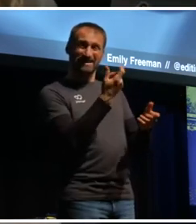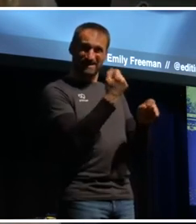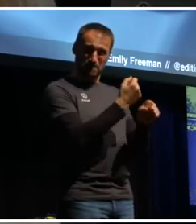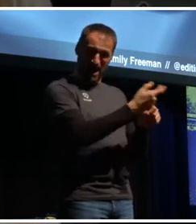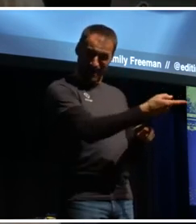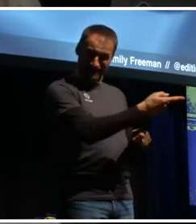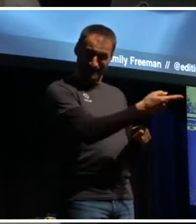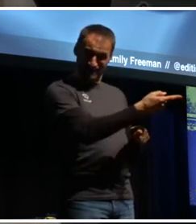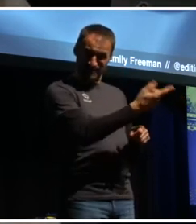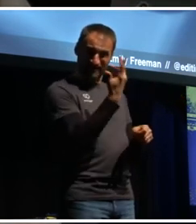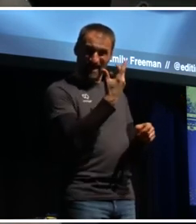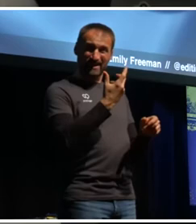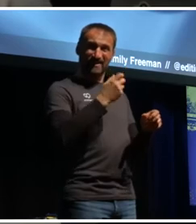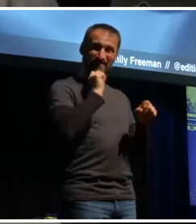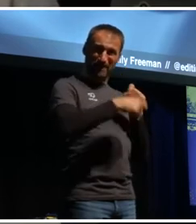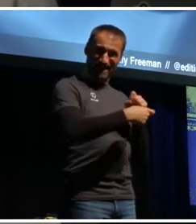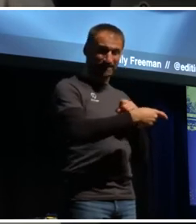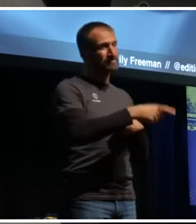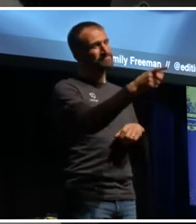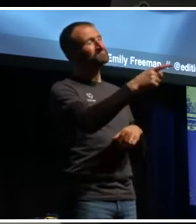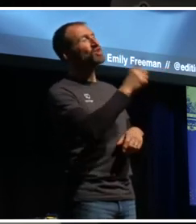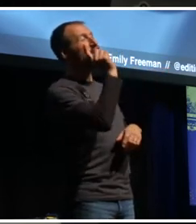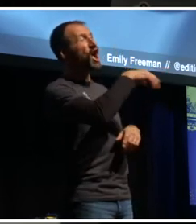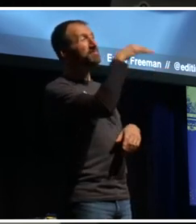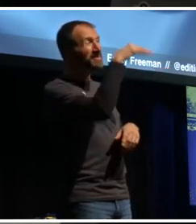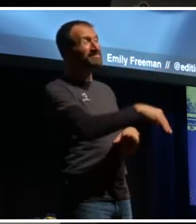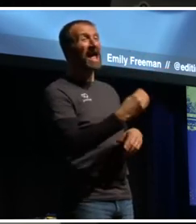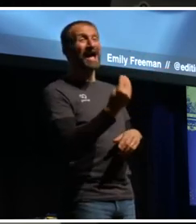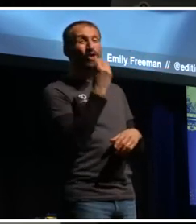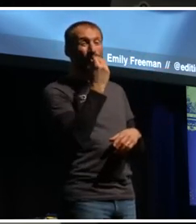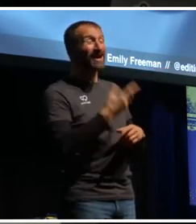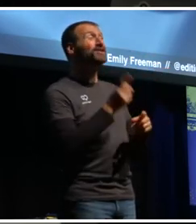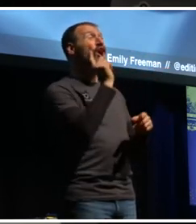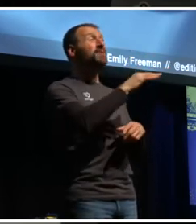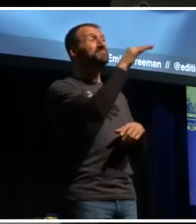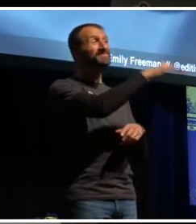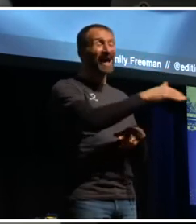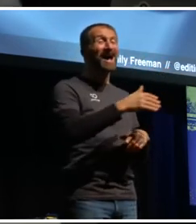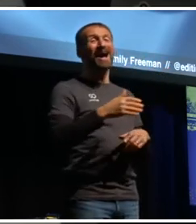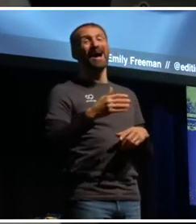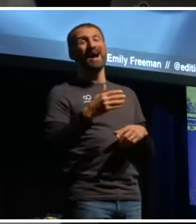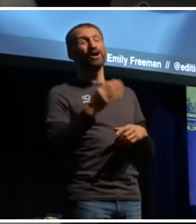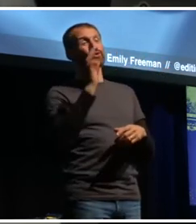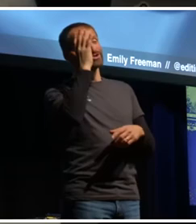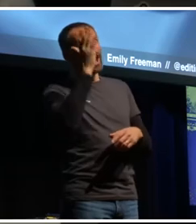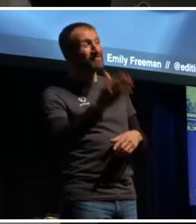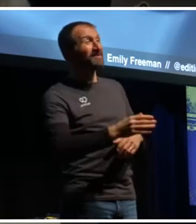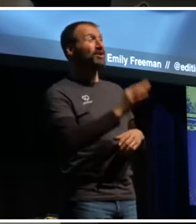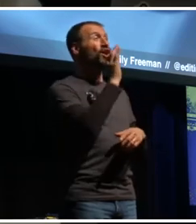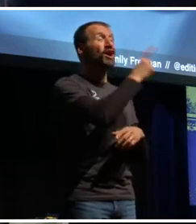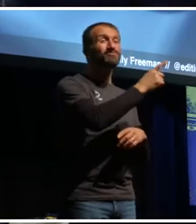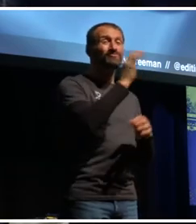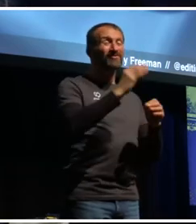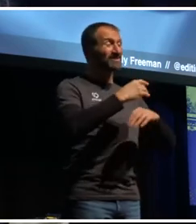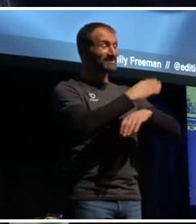Time of day. Weather. Availability of donuts. I like all these. I thought it would be maybe remorse or a history of